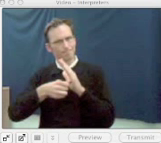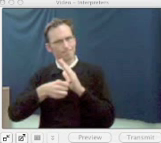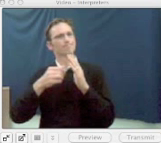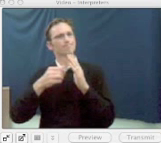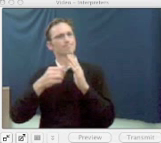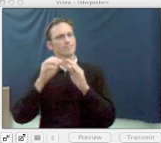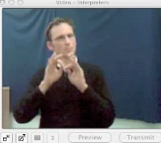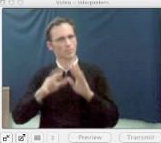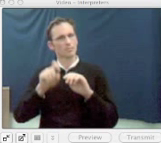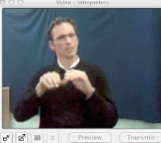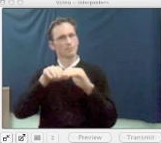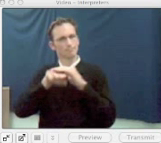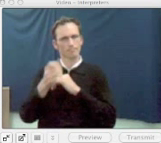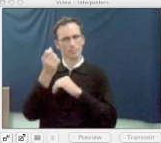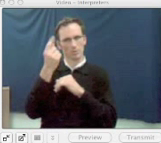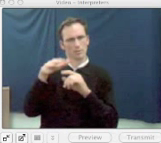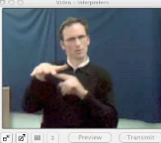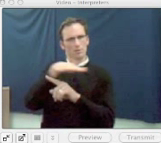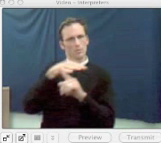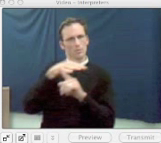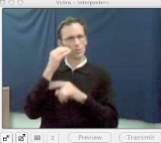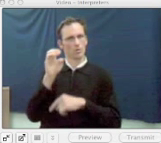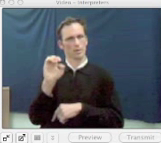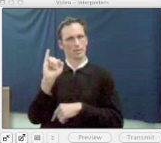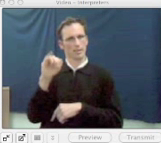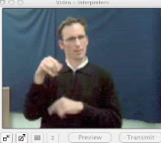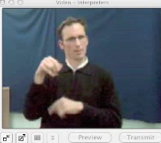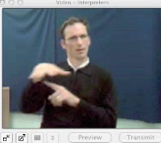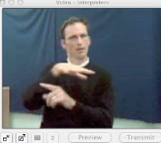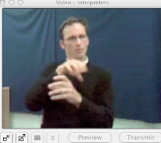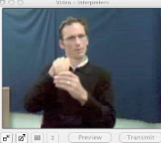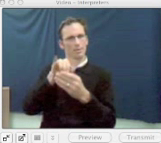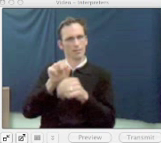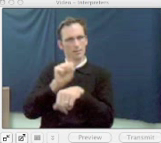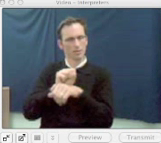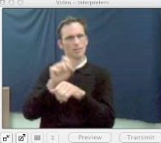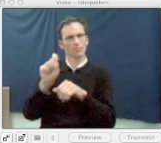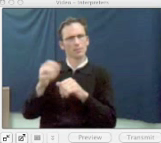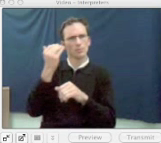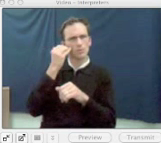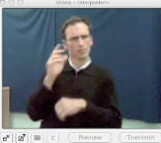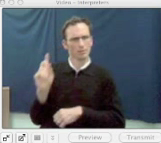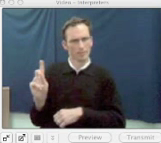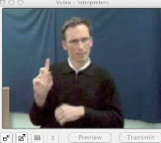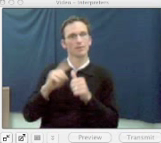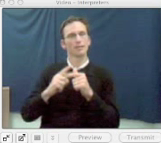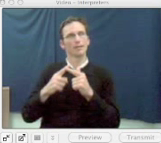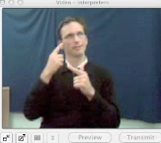the job, recognizing those demands and finding ways to increase their controls.